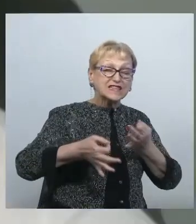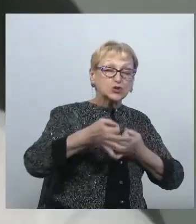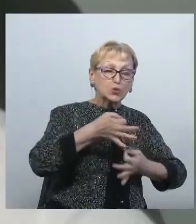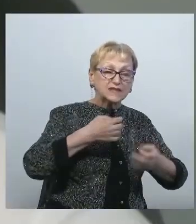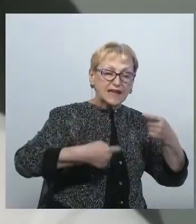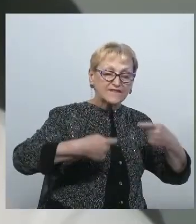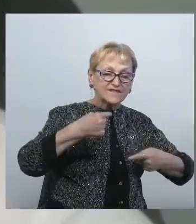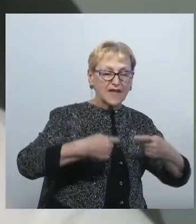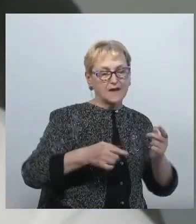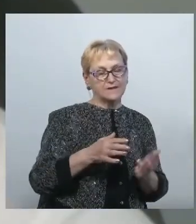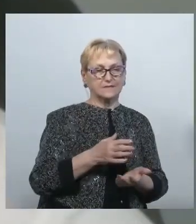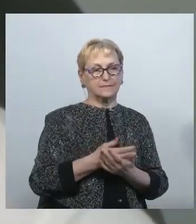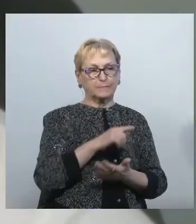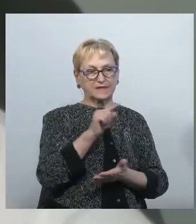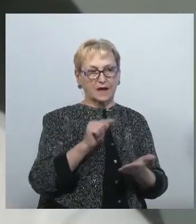their activities.